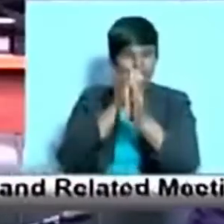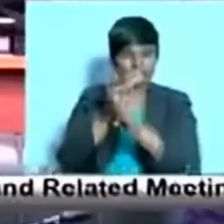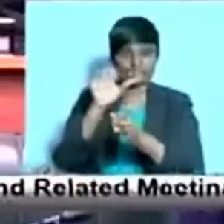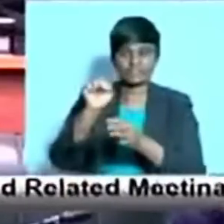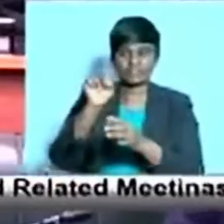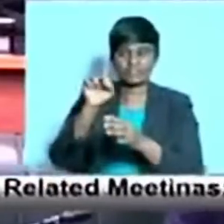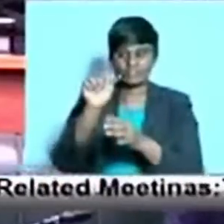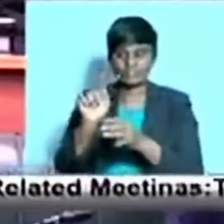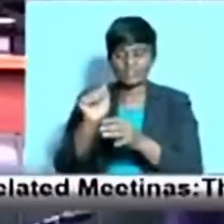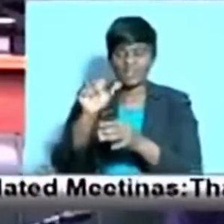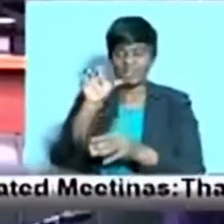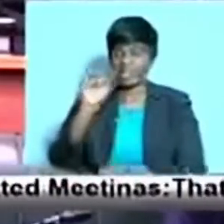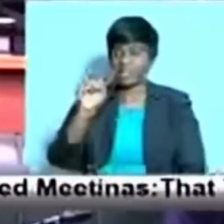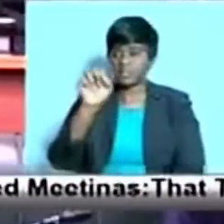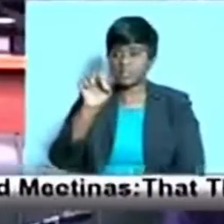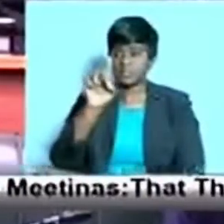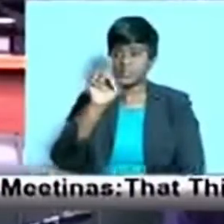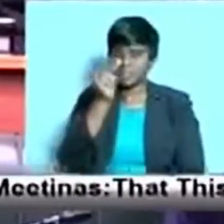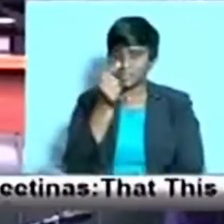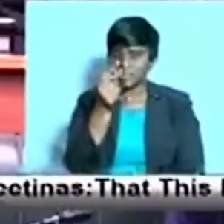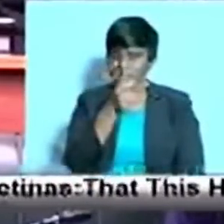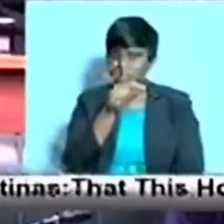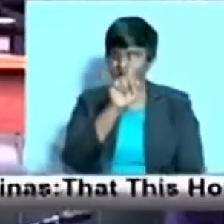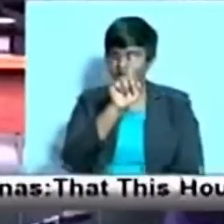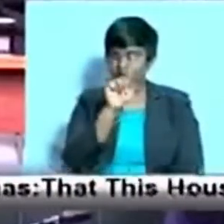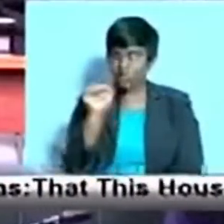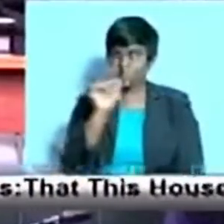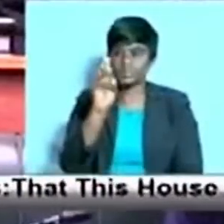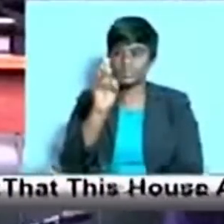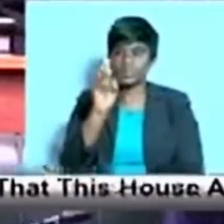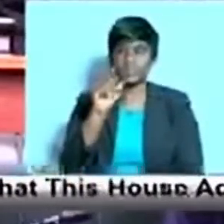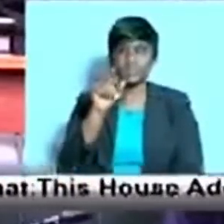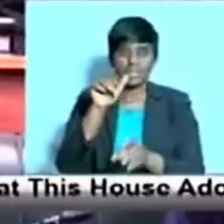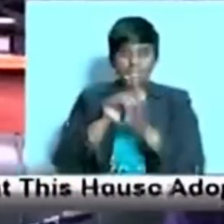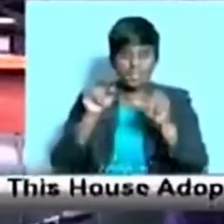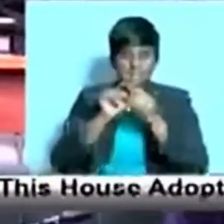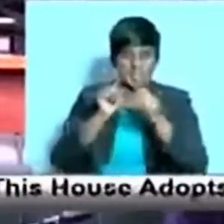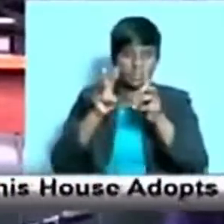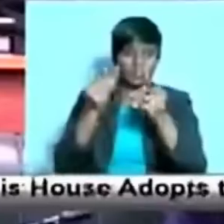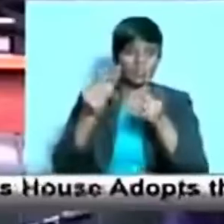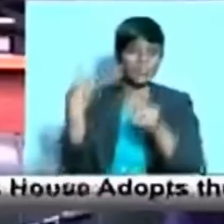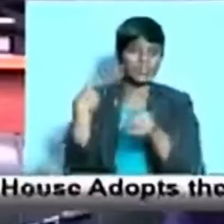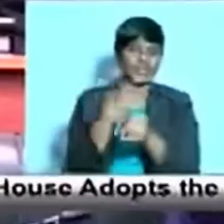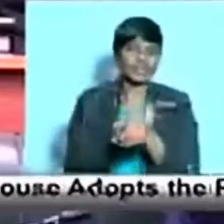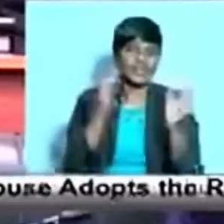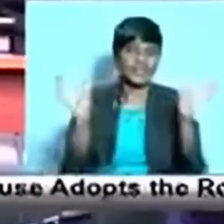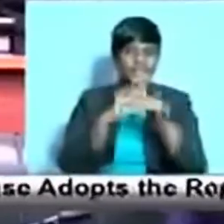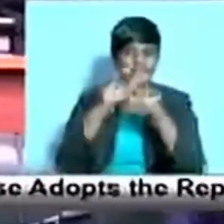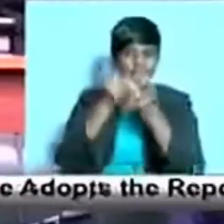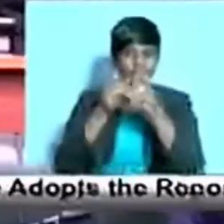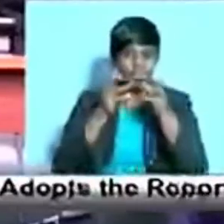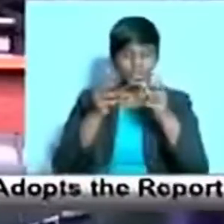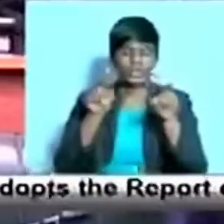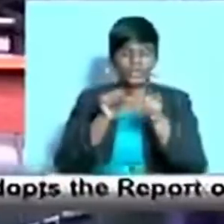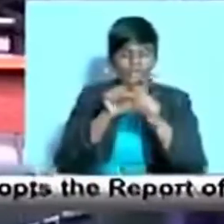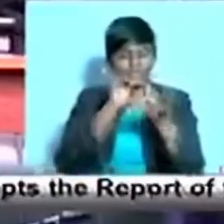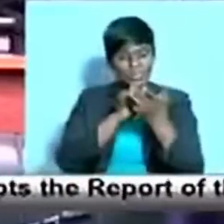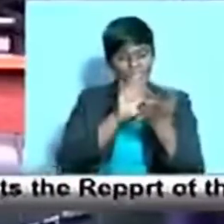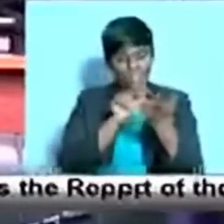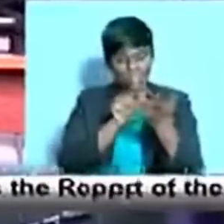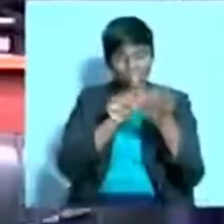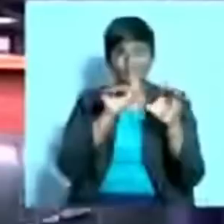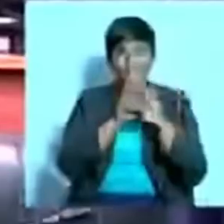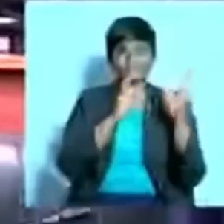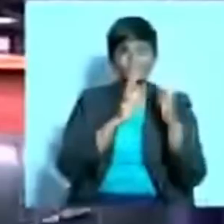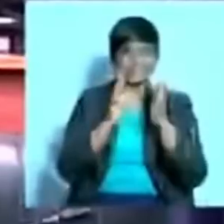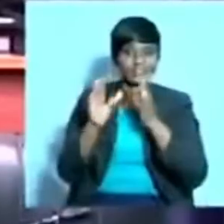SDGs 1 to 6. In this regard, parliaments are encouraged by all means to put in place